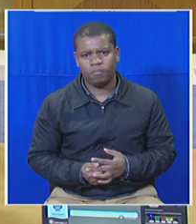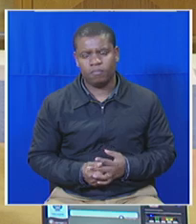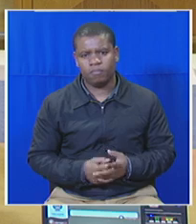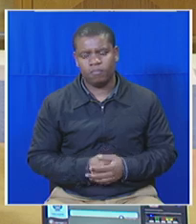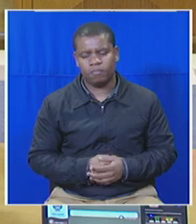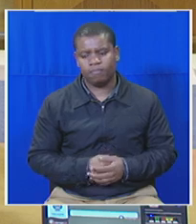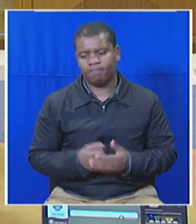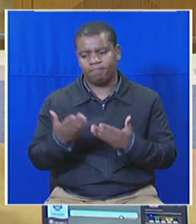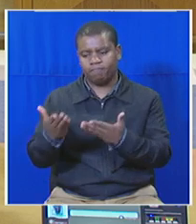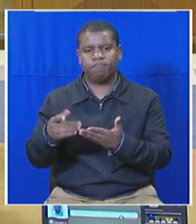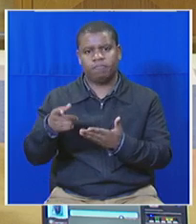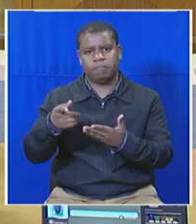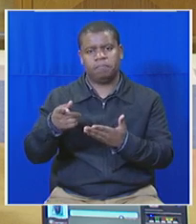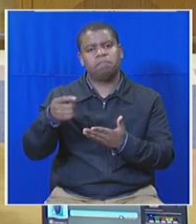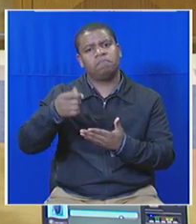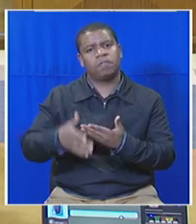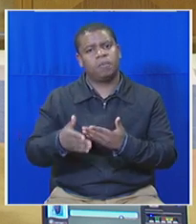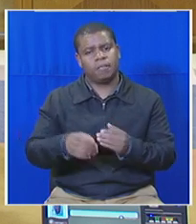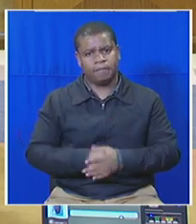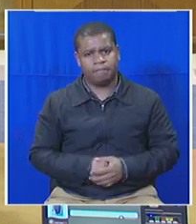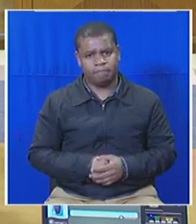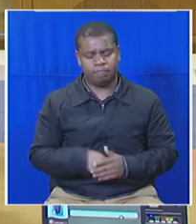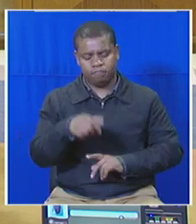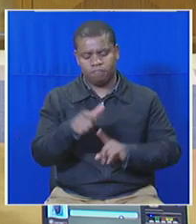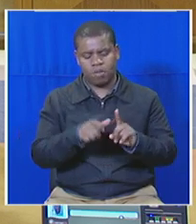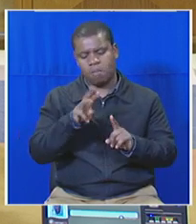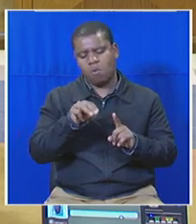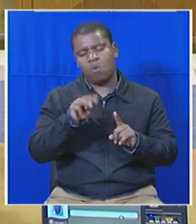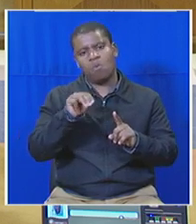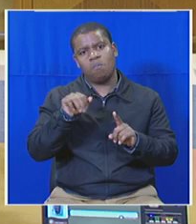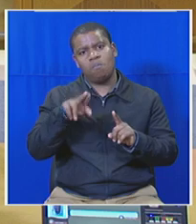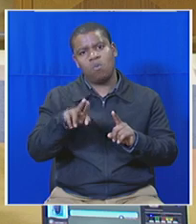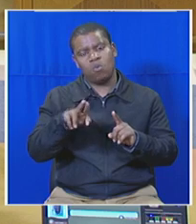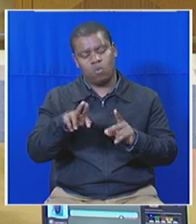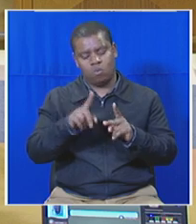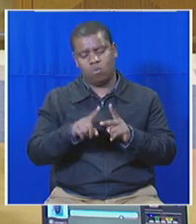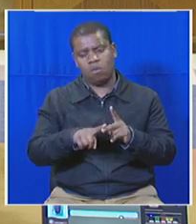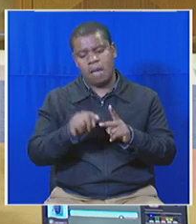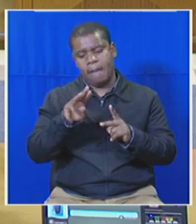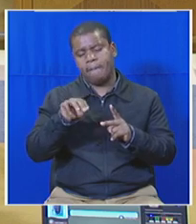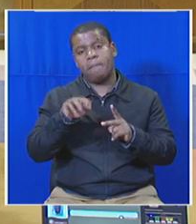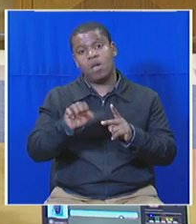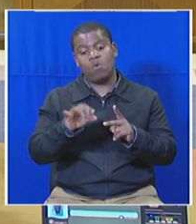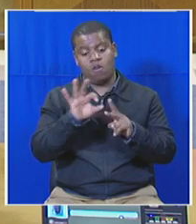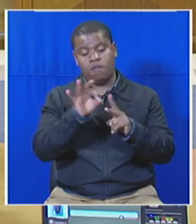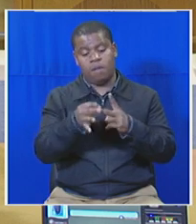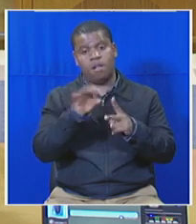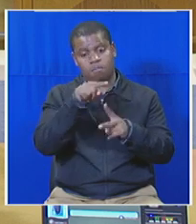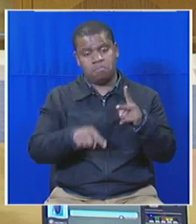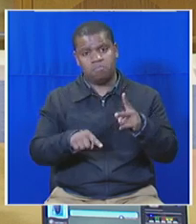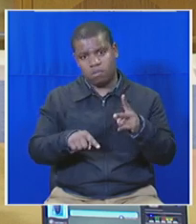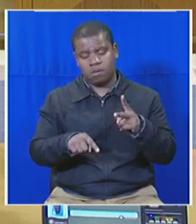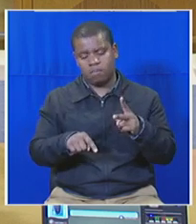Madam Speaker, to the Mobu and Mbeu families, honorable members, today